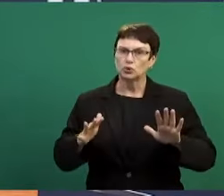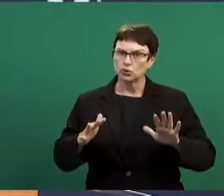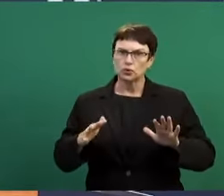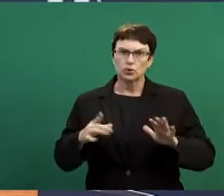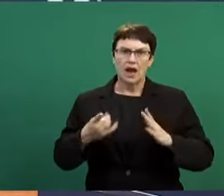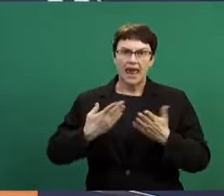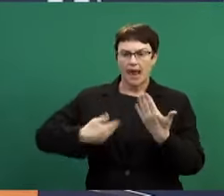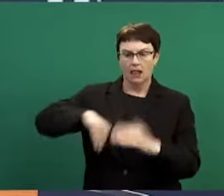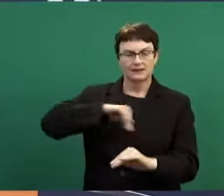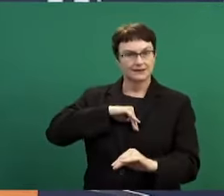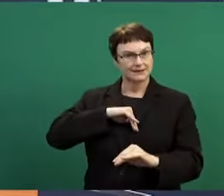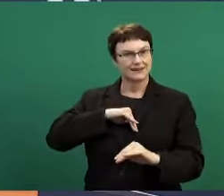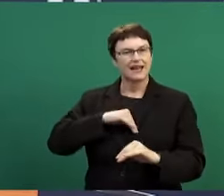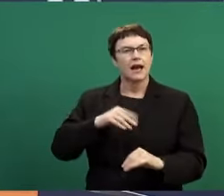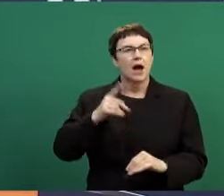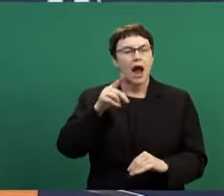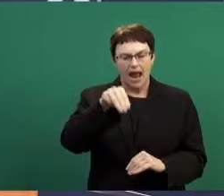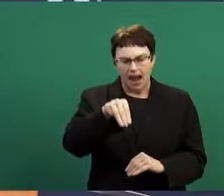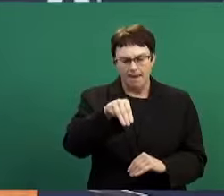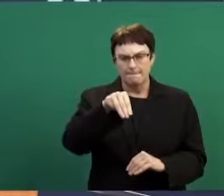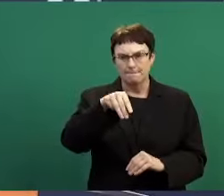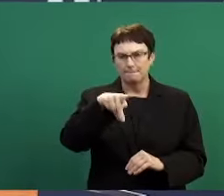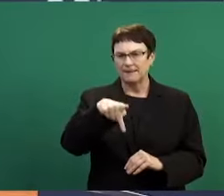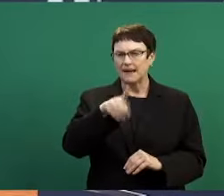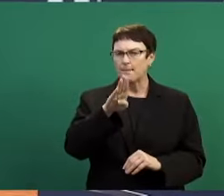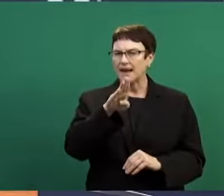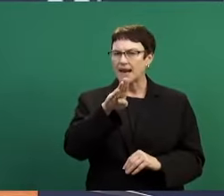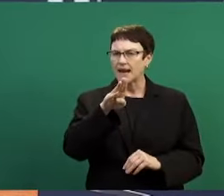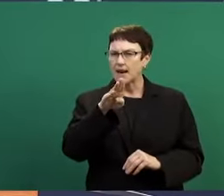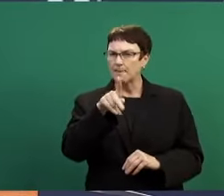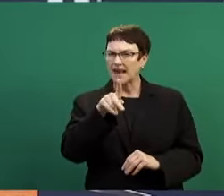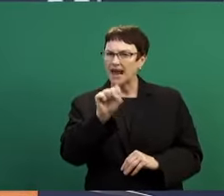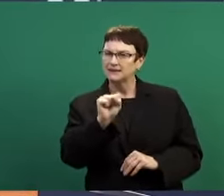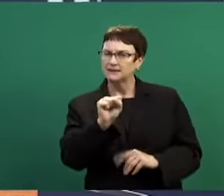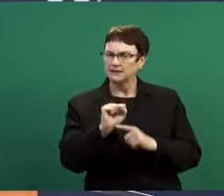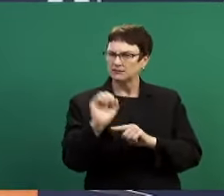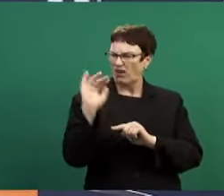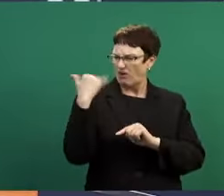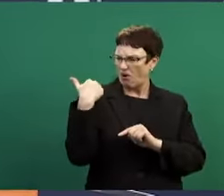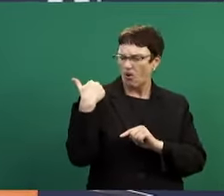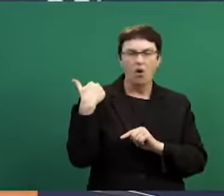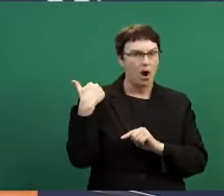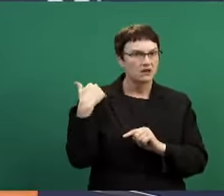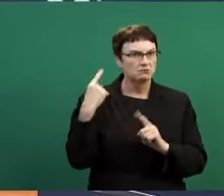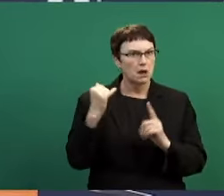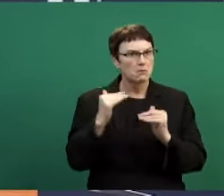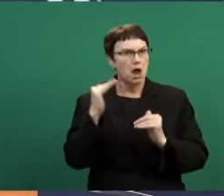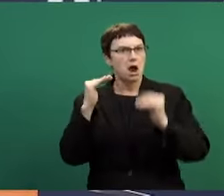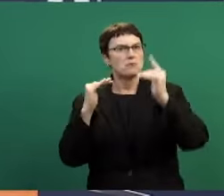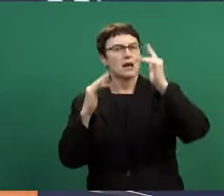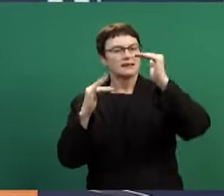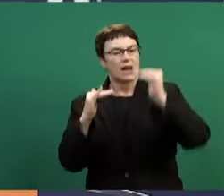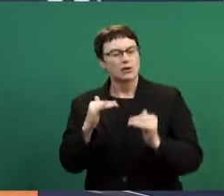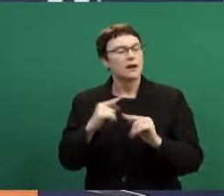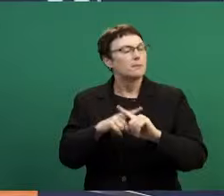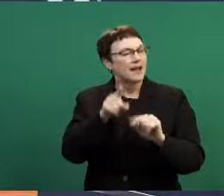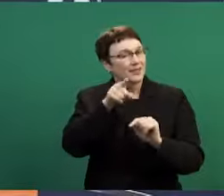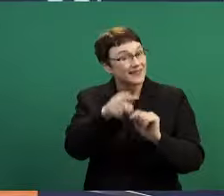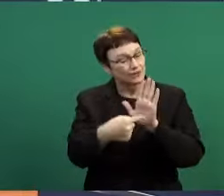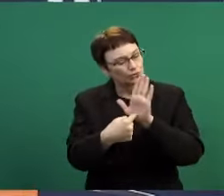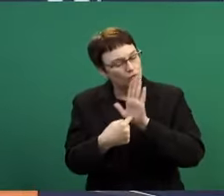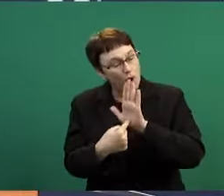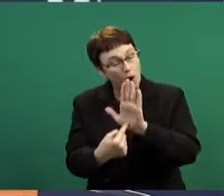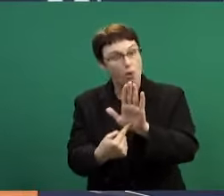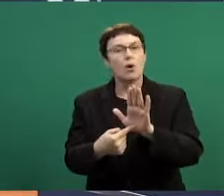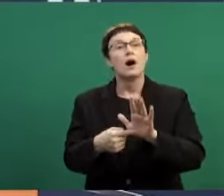After the MTBPS, that yield curve had come down lower. Again, reflecting what the lenders